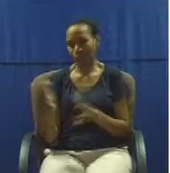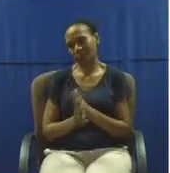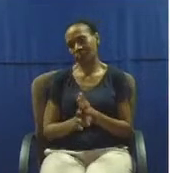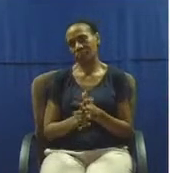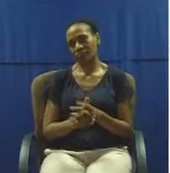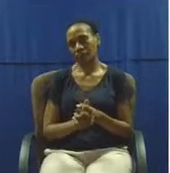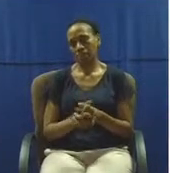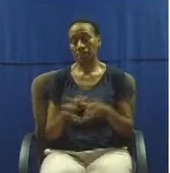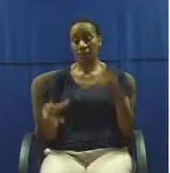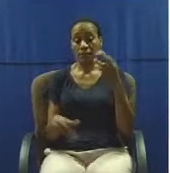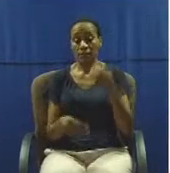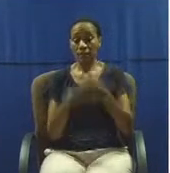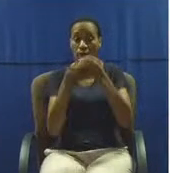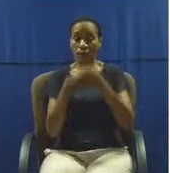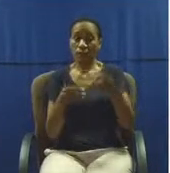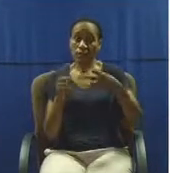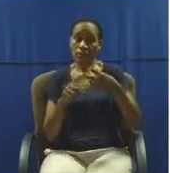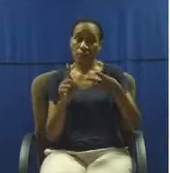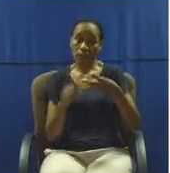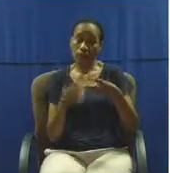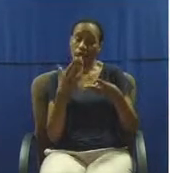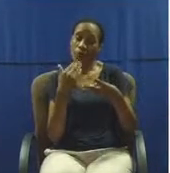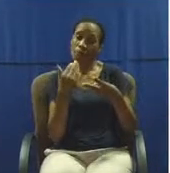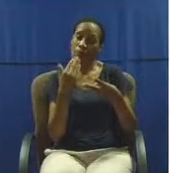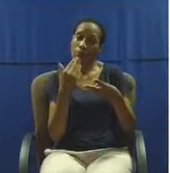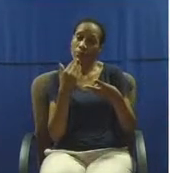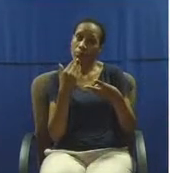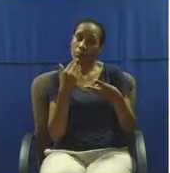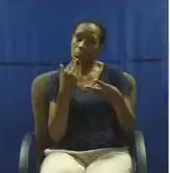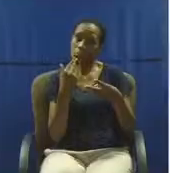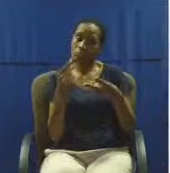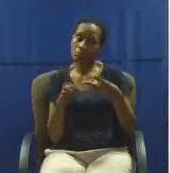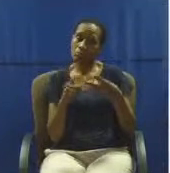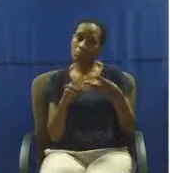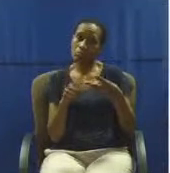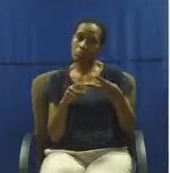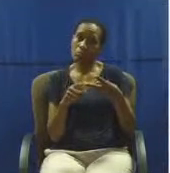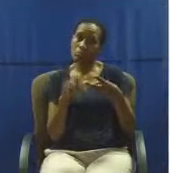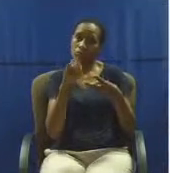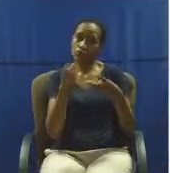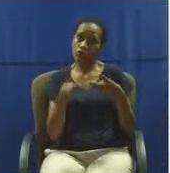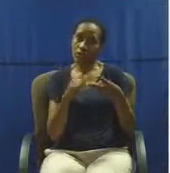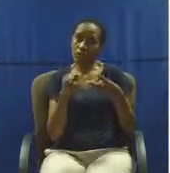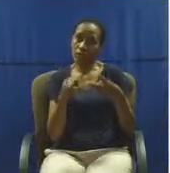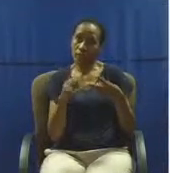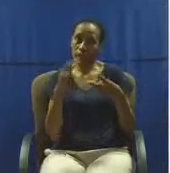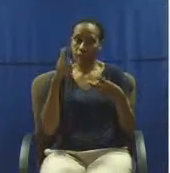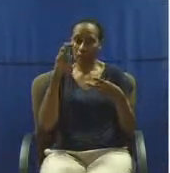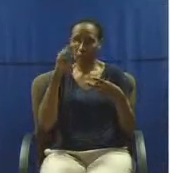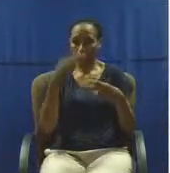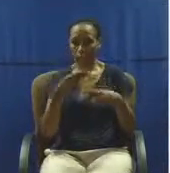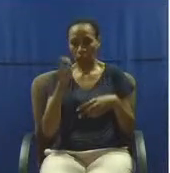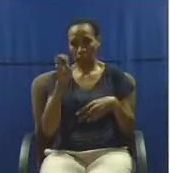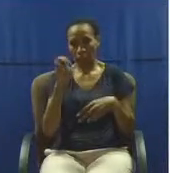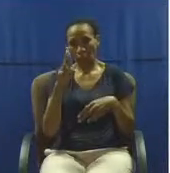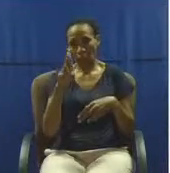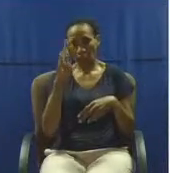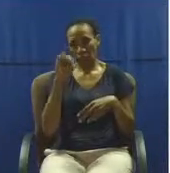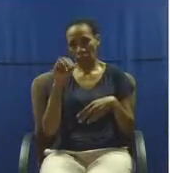The second supplementary question will be asked by the Honorable J. Hermans from the